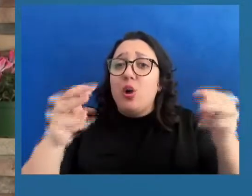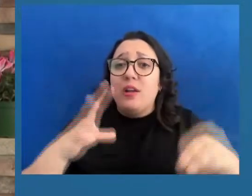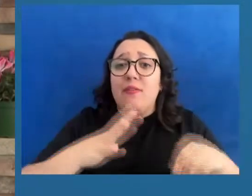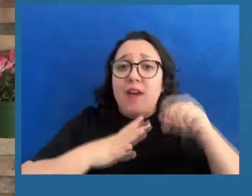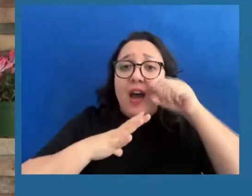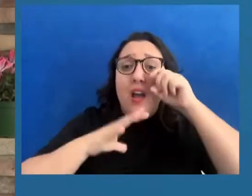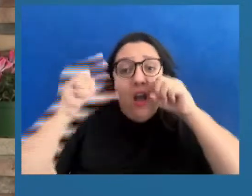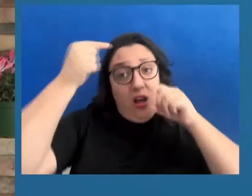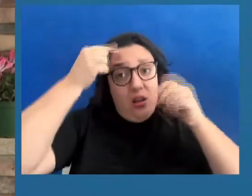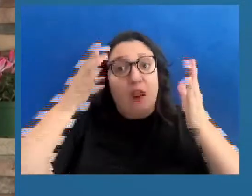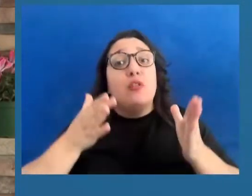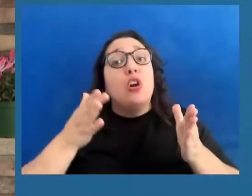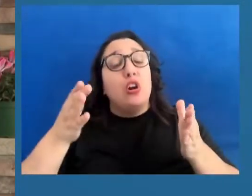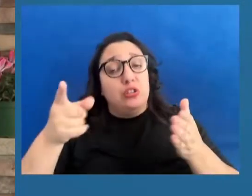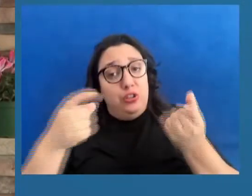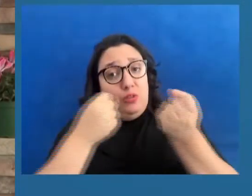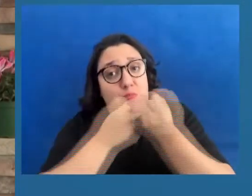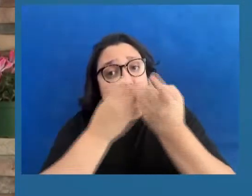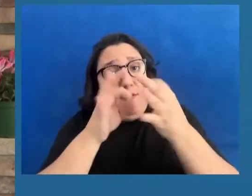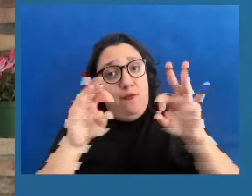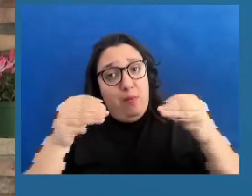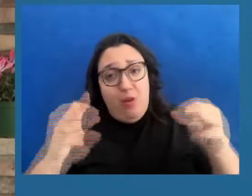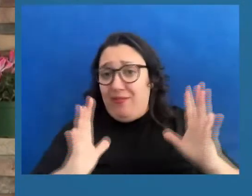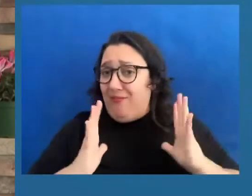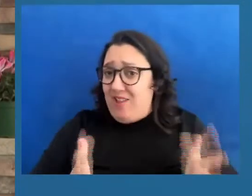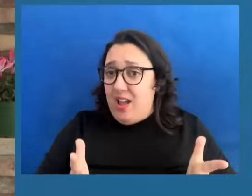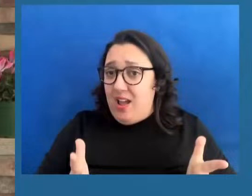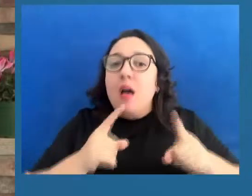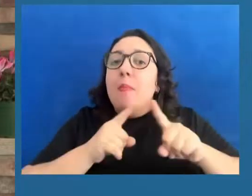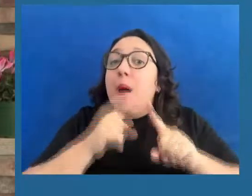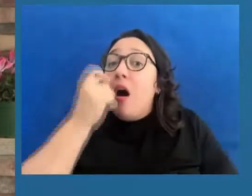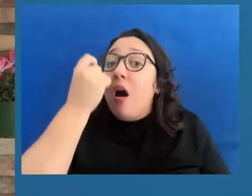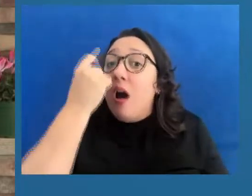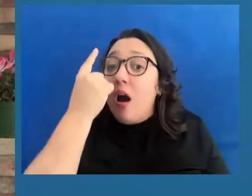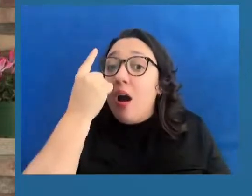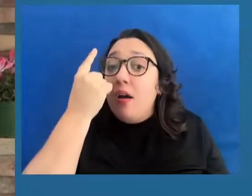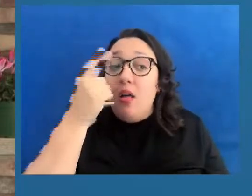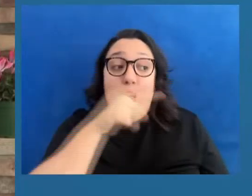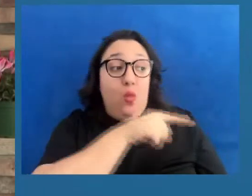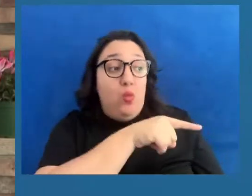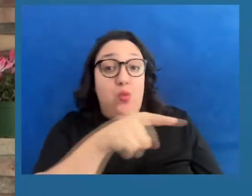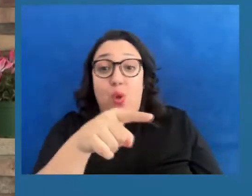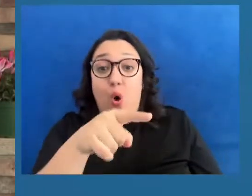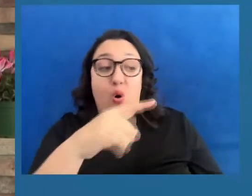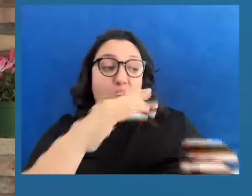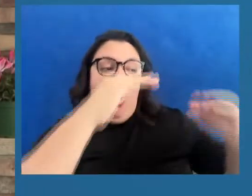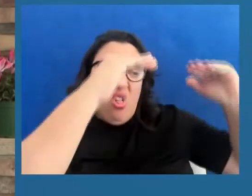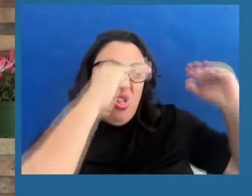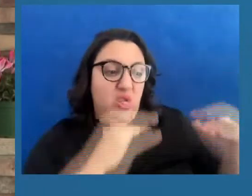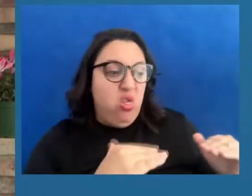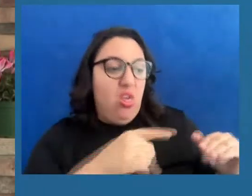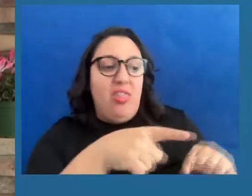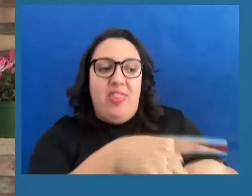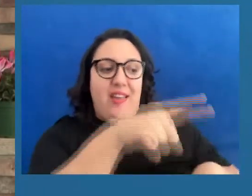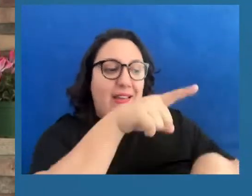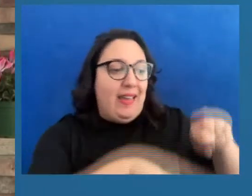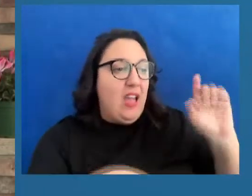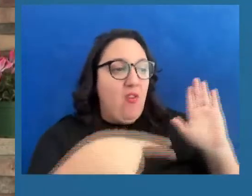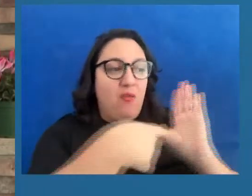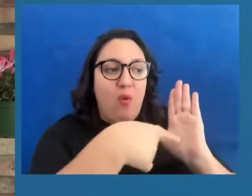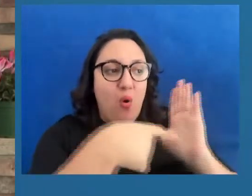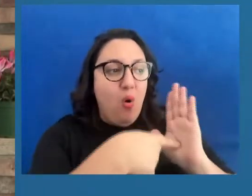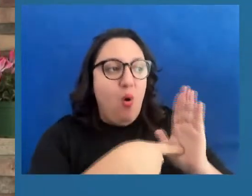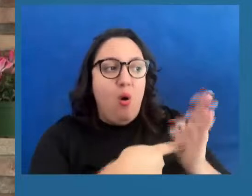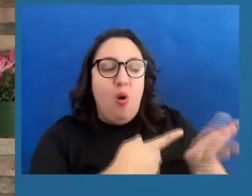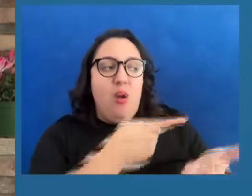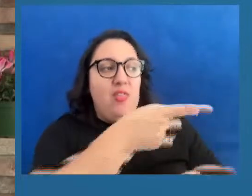am I. But what we are not for are those that are being handicapped and put at a disadvantage to put them further away from the